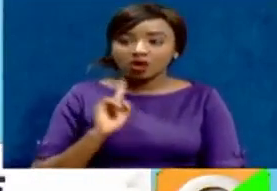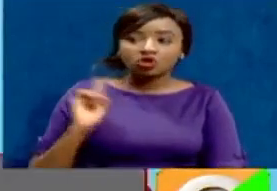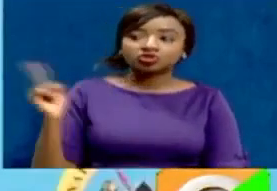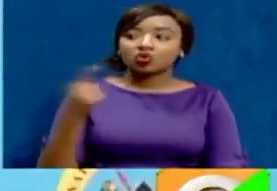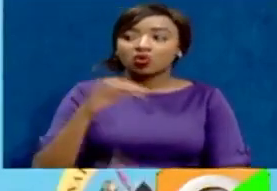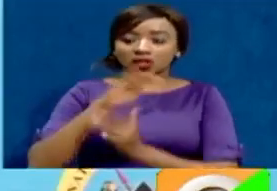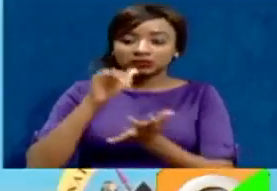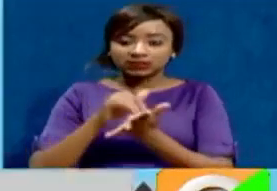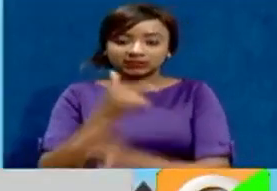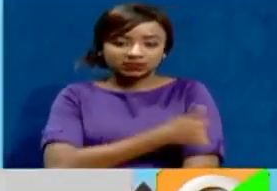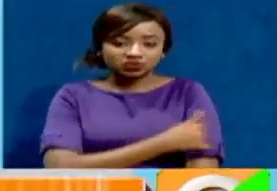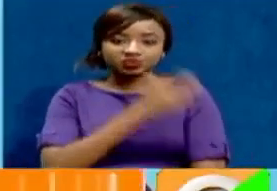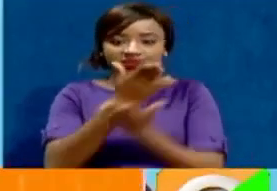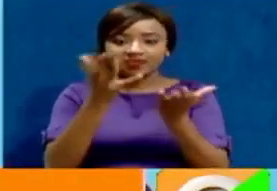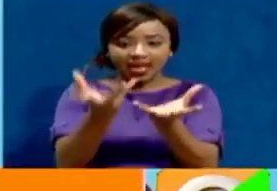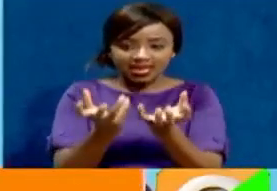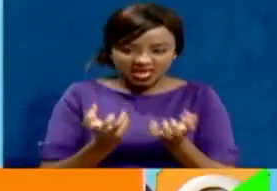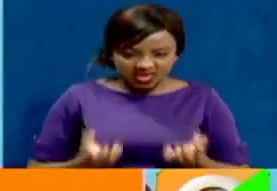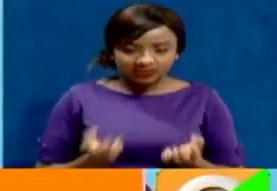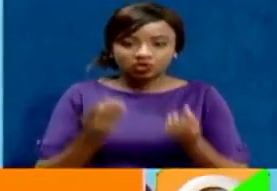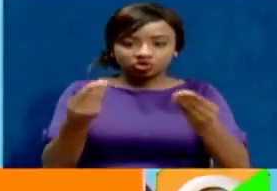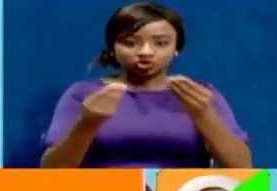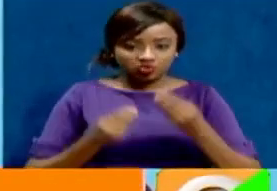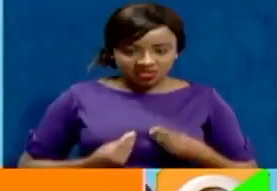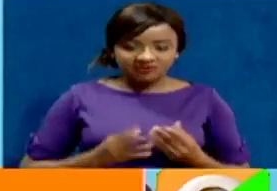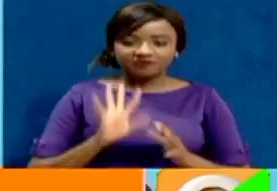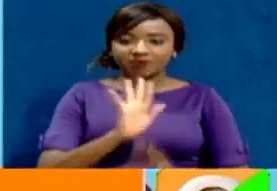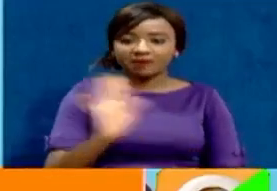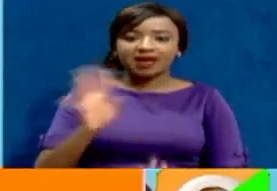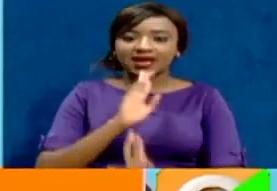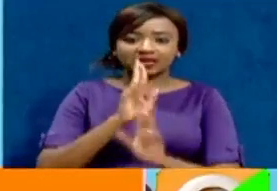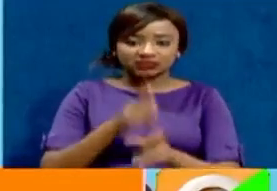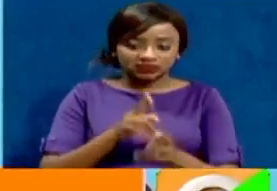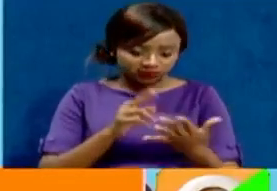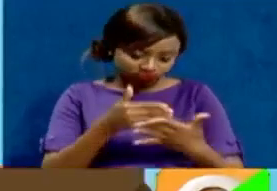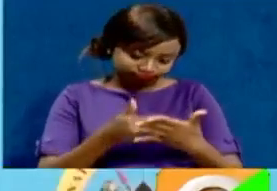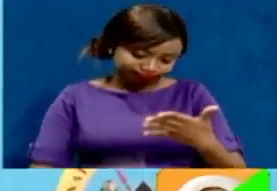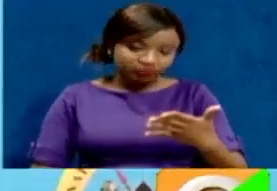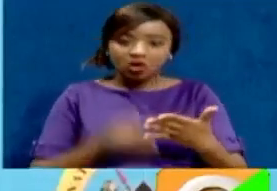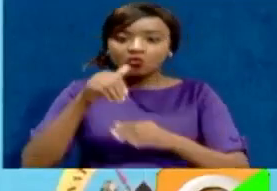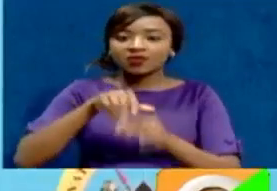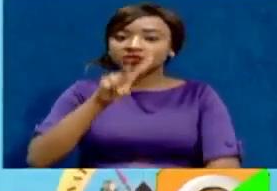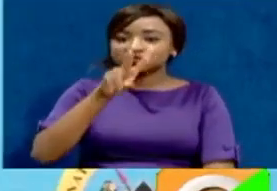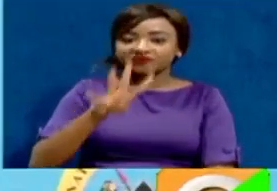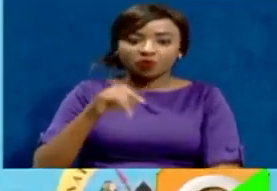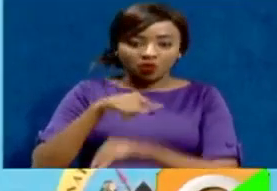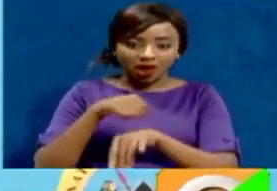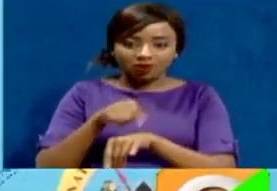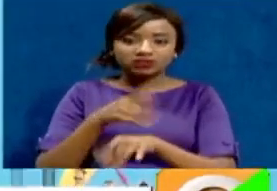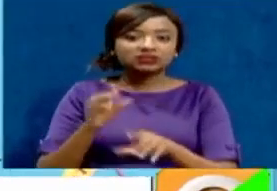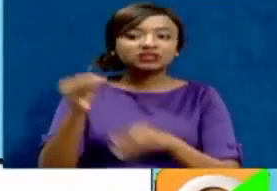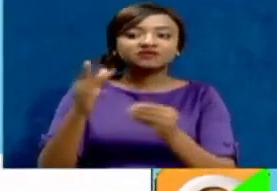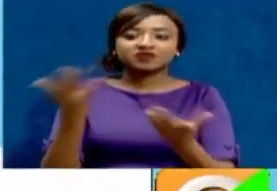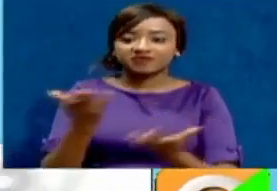required to submit their results on a 24-hour basis to our emergency operations